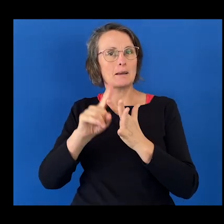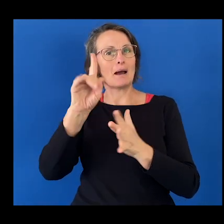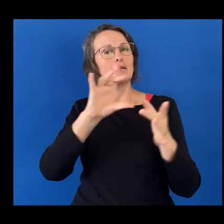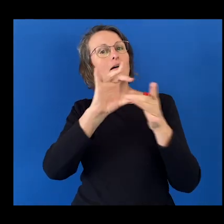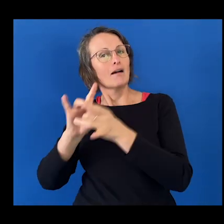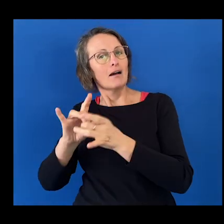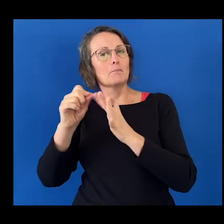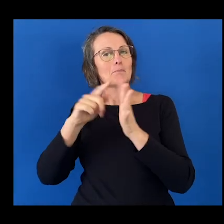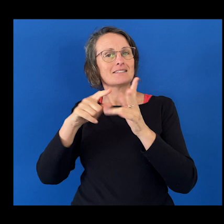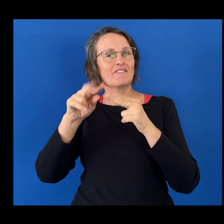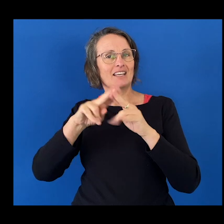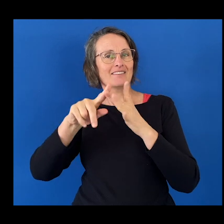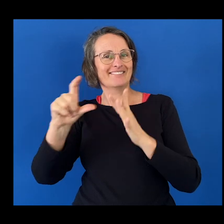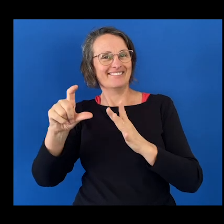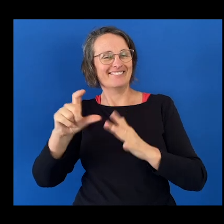Pacific.